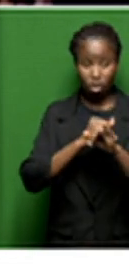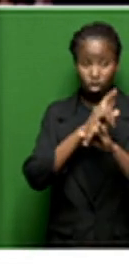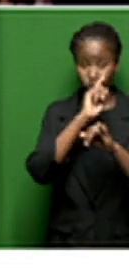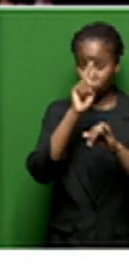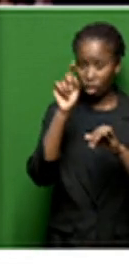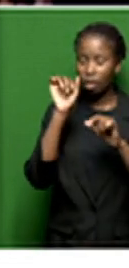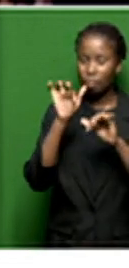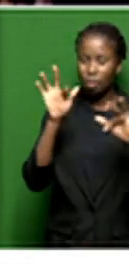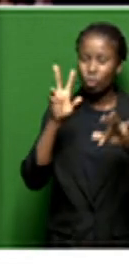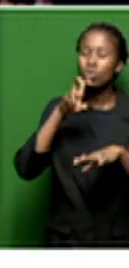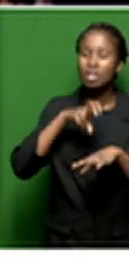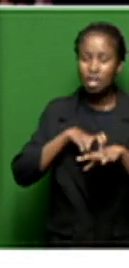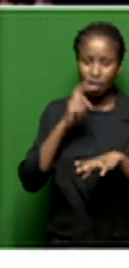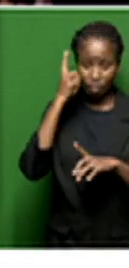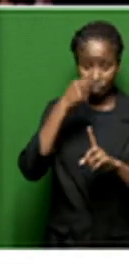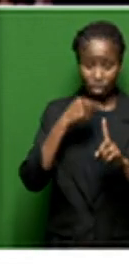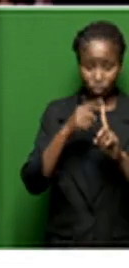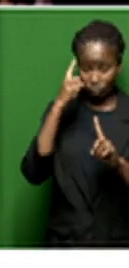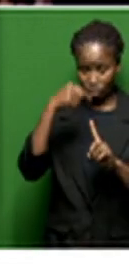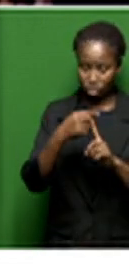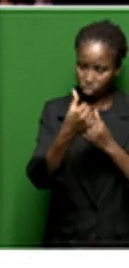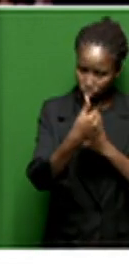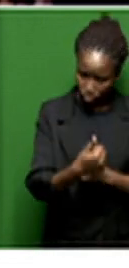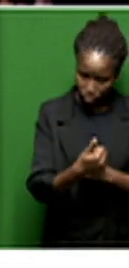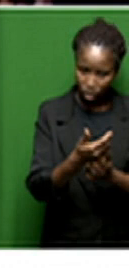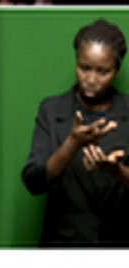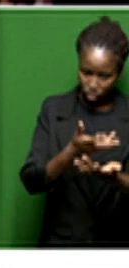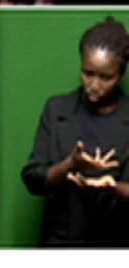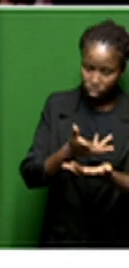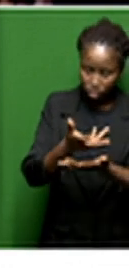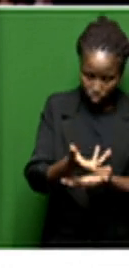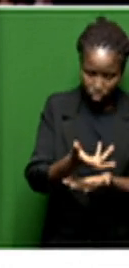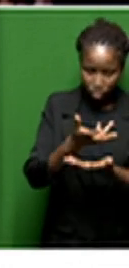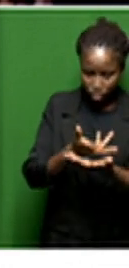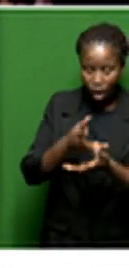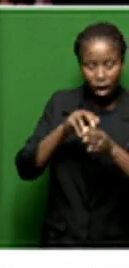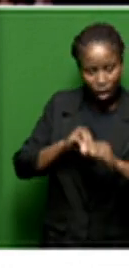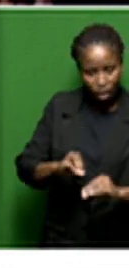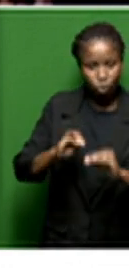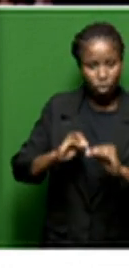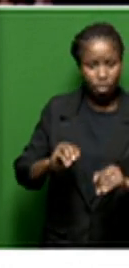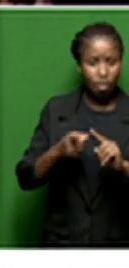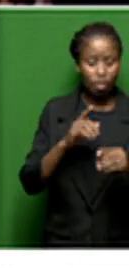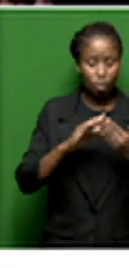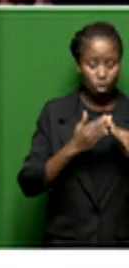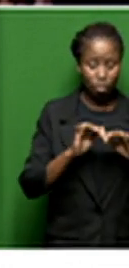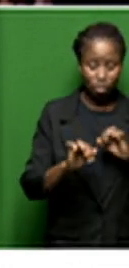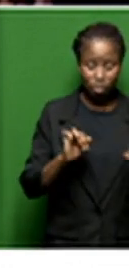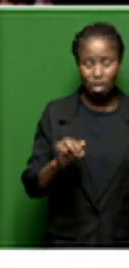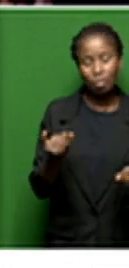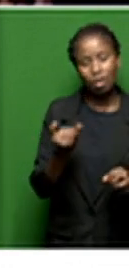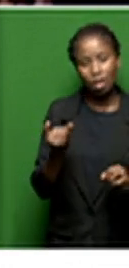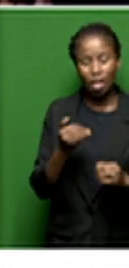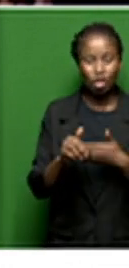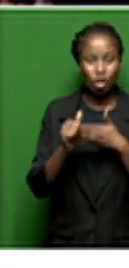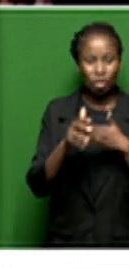education, face-to-face education. They need to hear it from trusted sources in their communities, the churches, the community-based